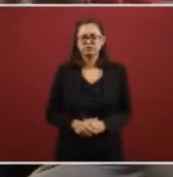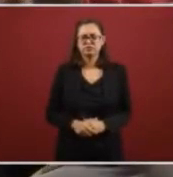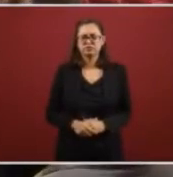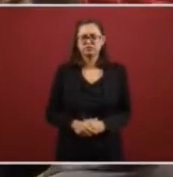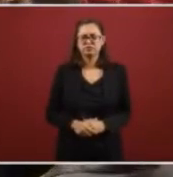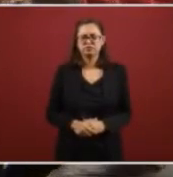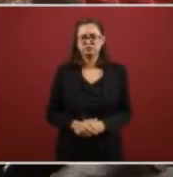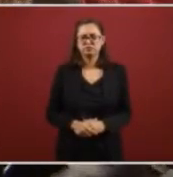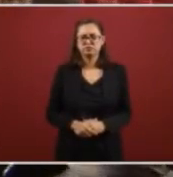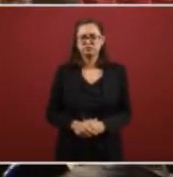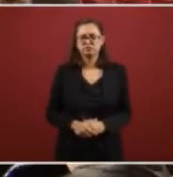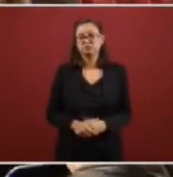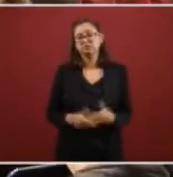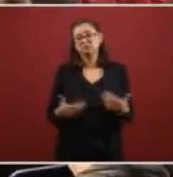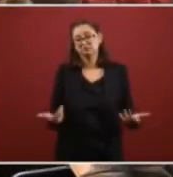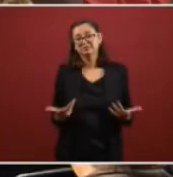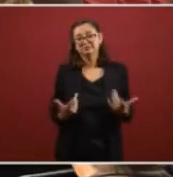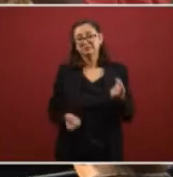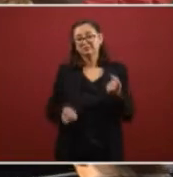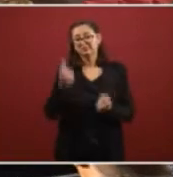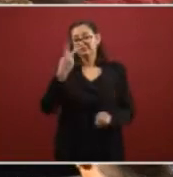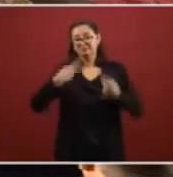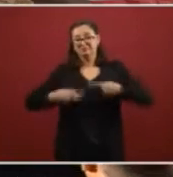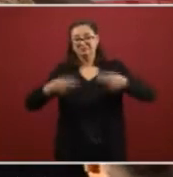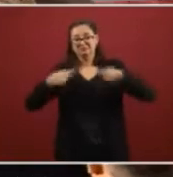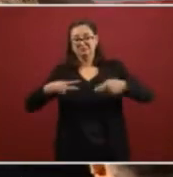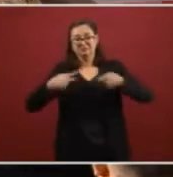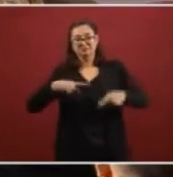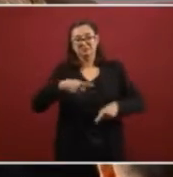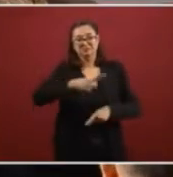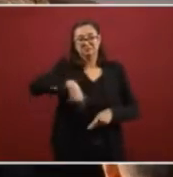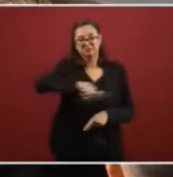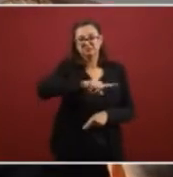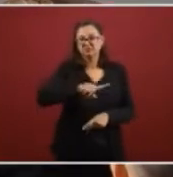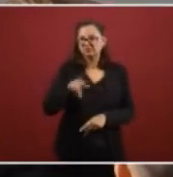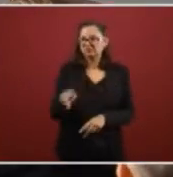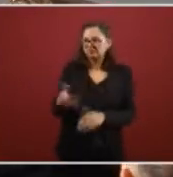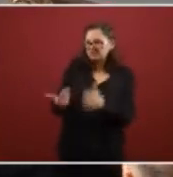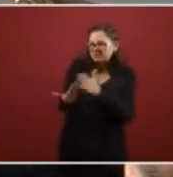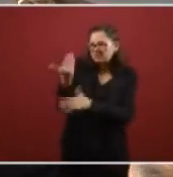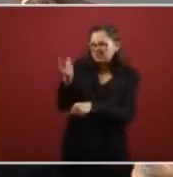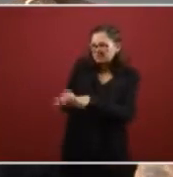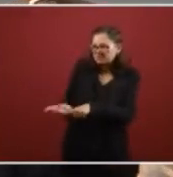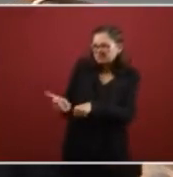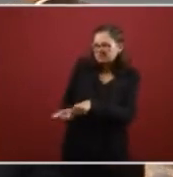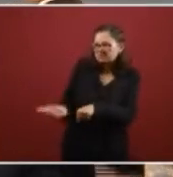There's those that would not like to have this.